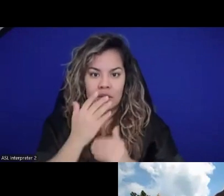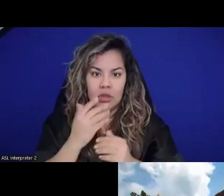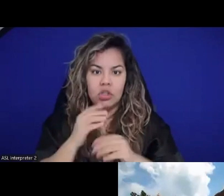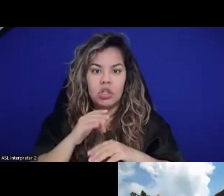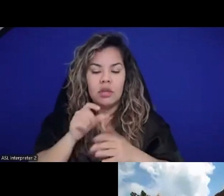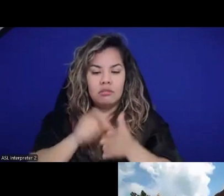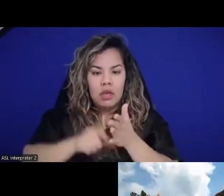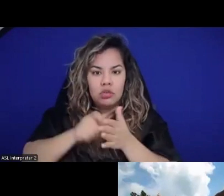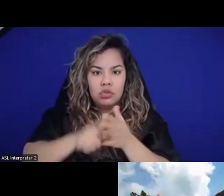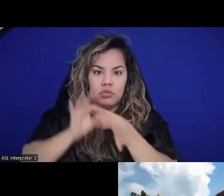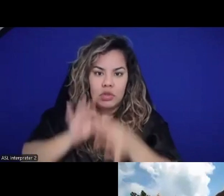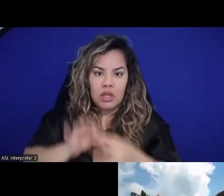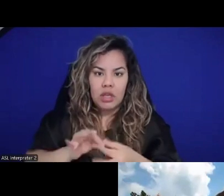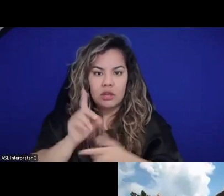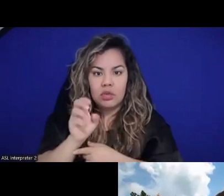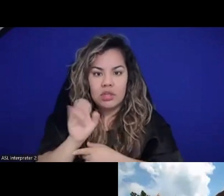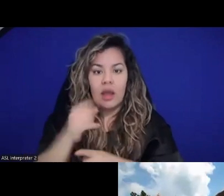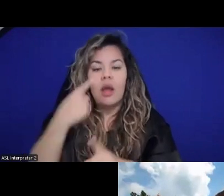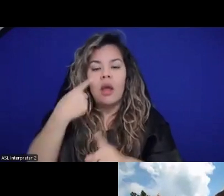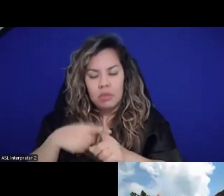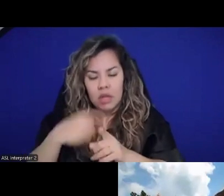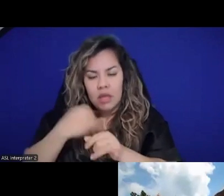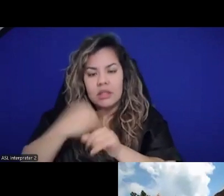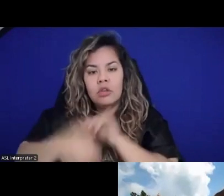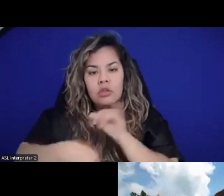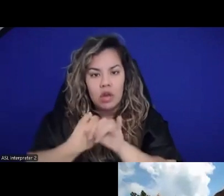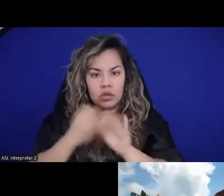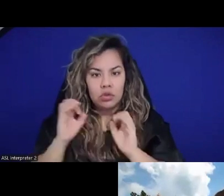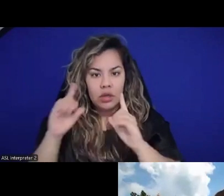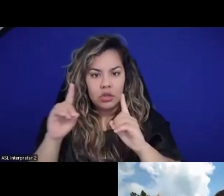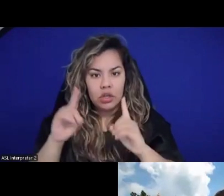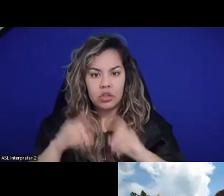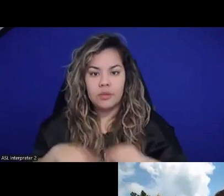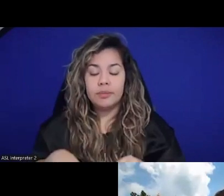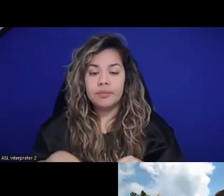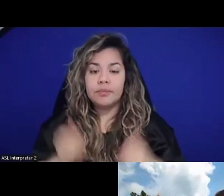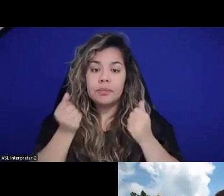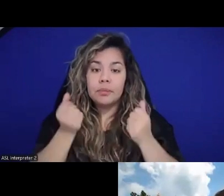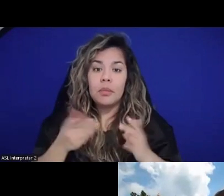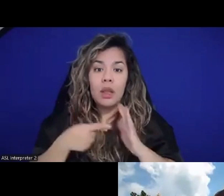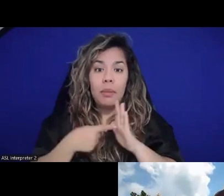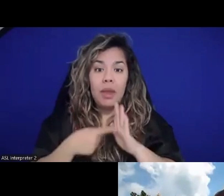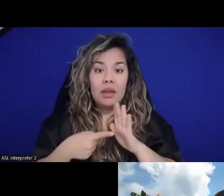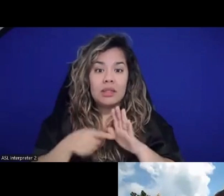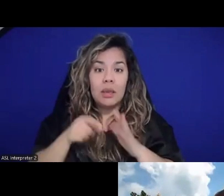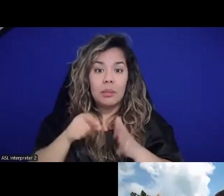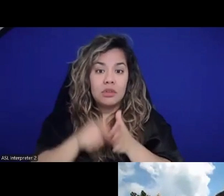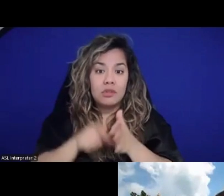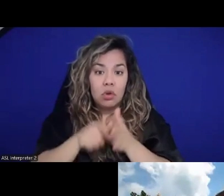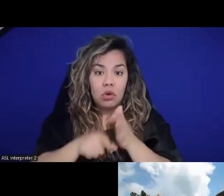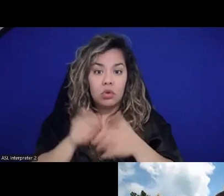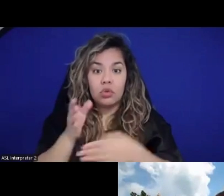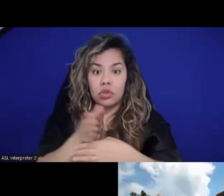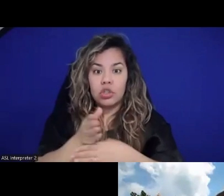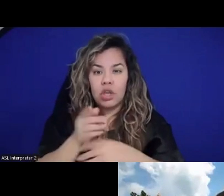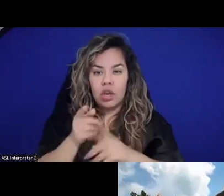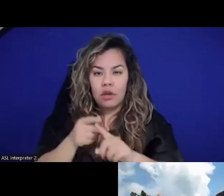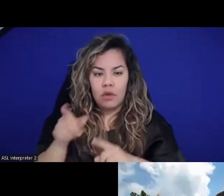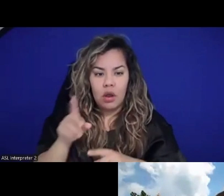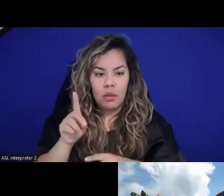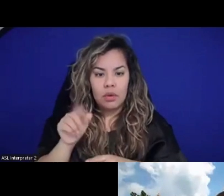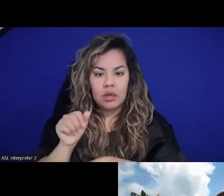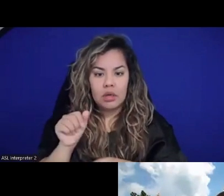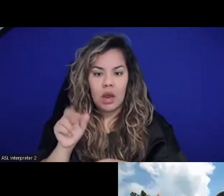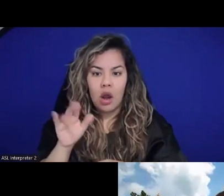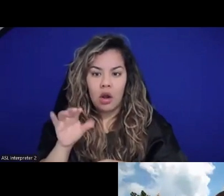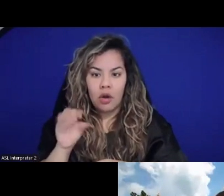comparative international education. And many of the examples of the article that were shared by Dario and